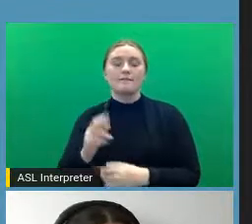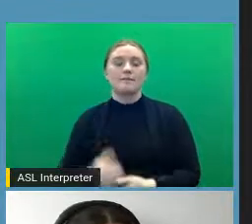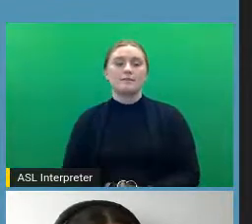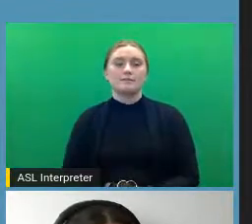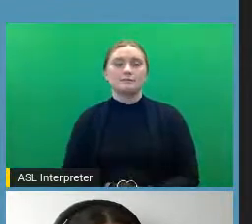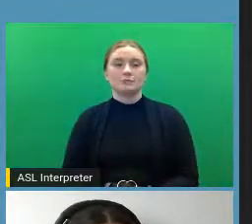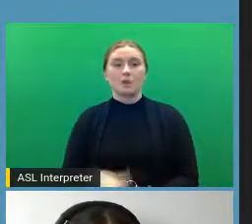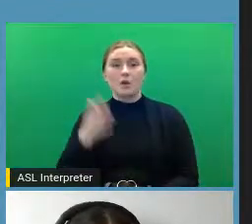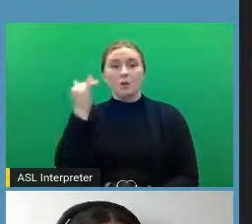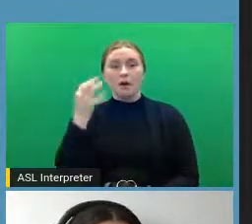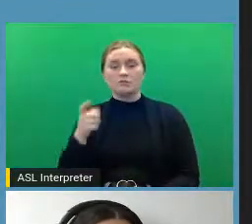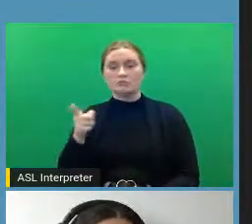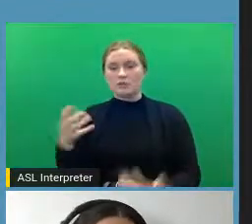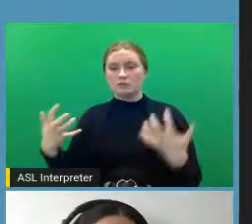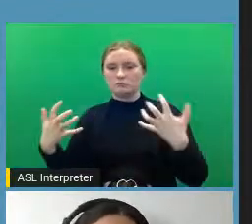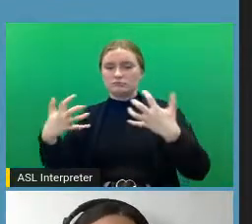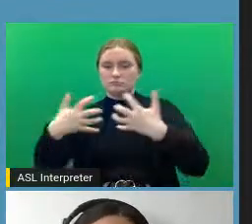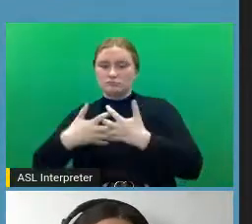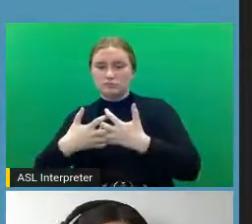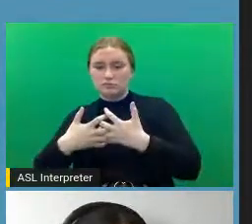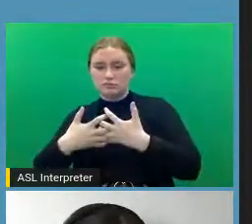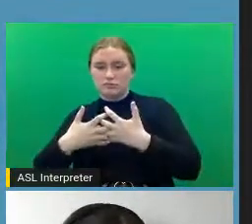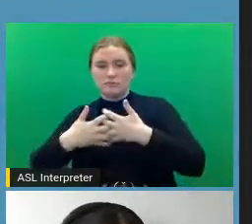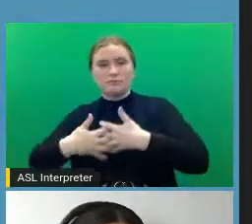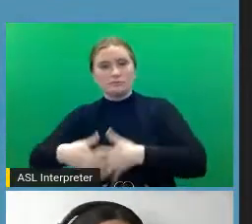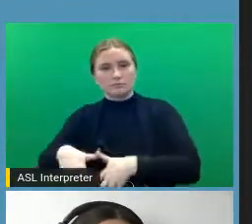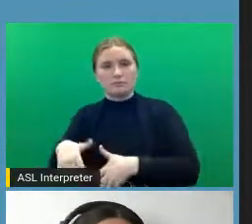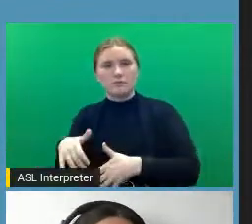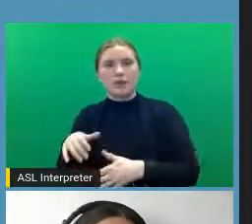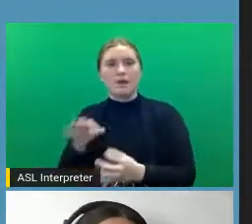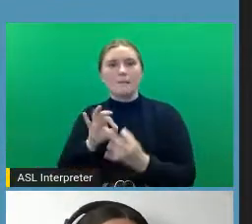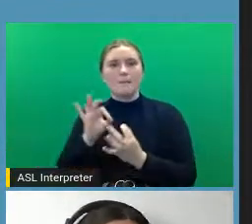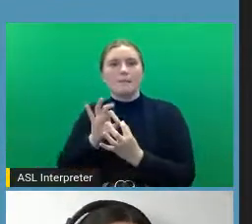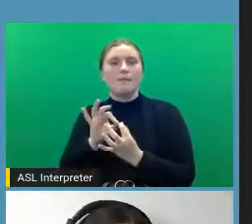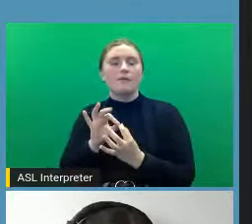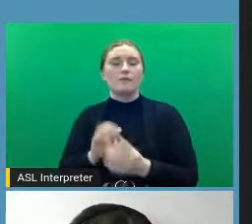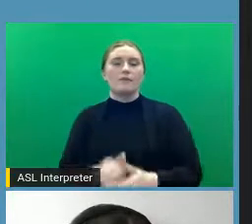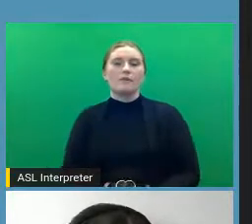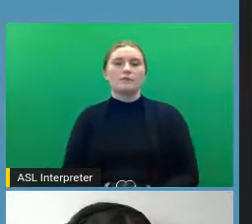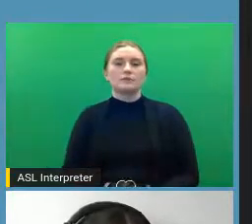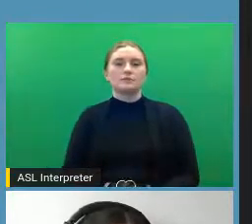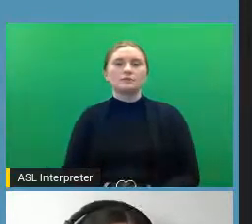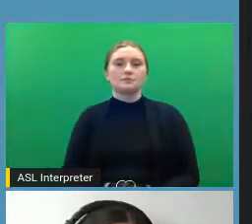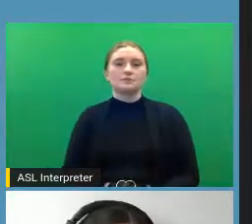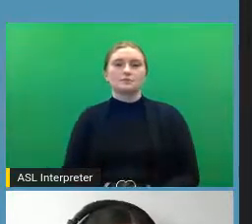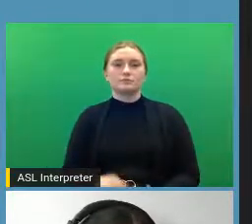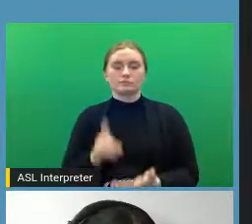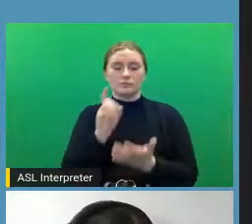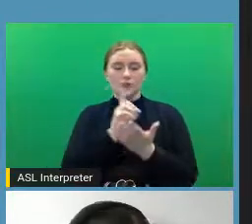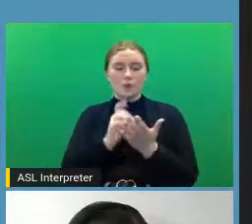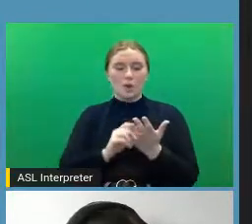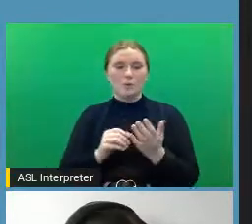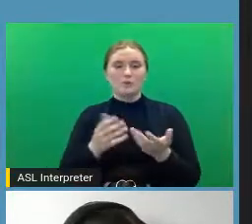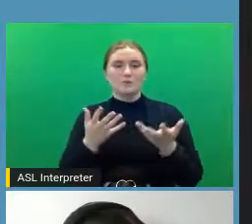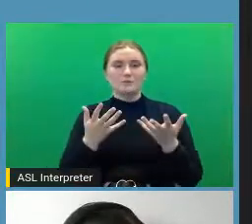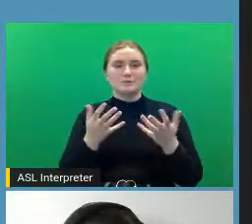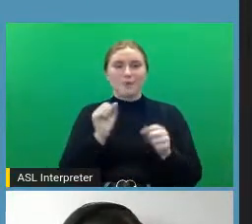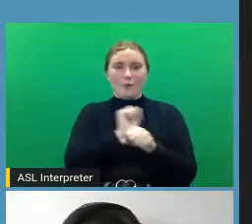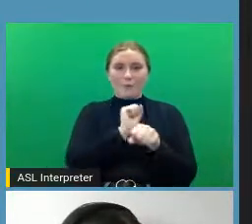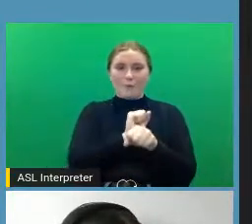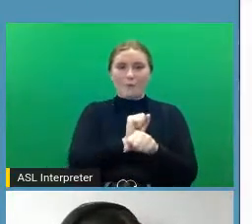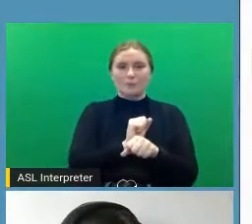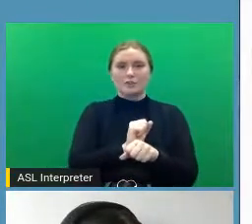up exactly how they want and that artists' names are spelled correctly, that artworks are titled correctly, and all of